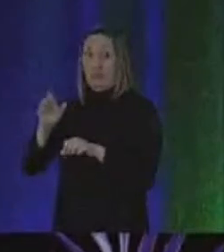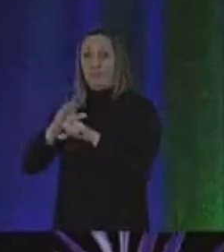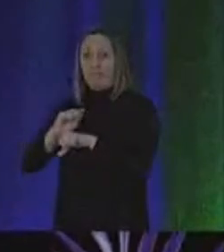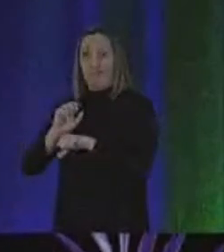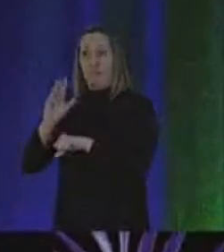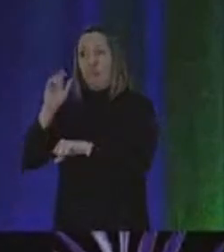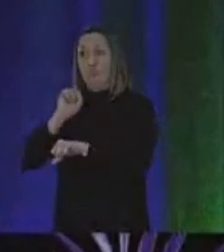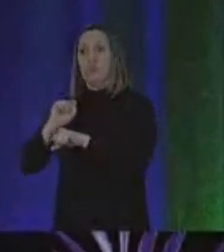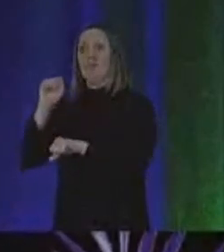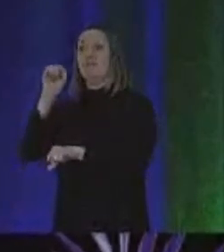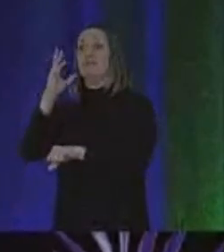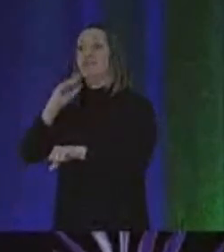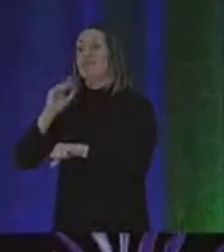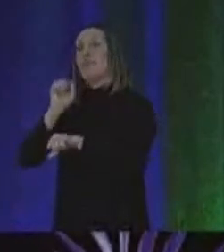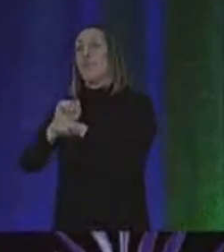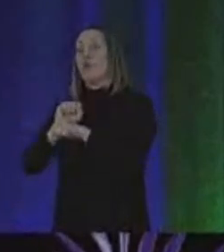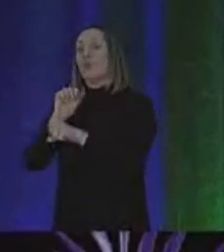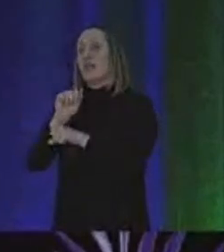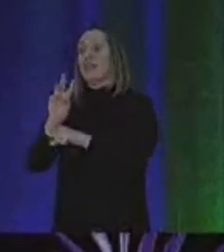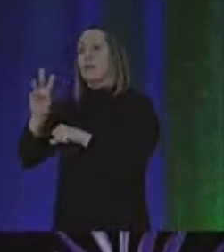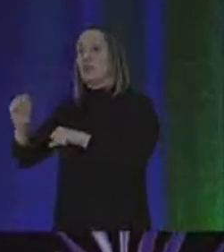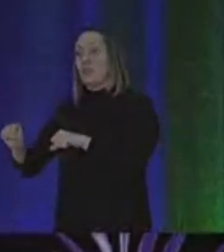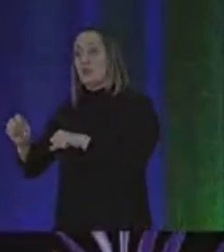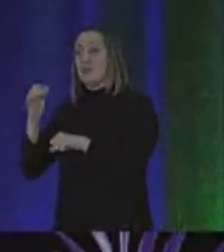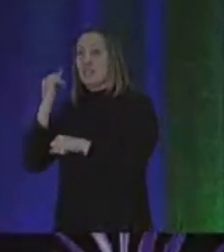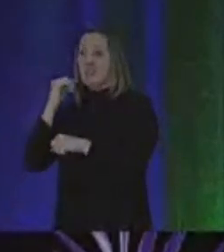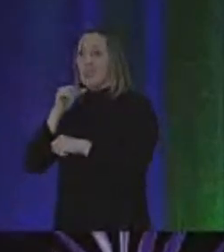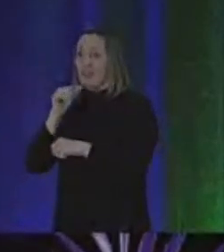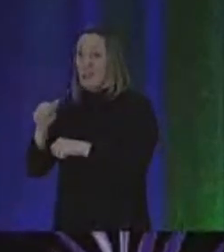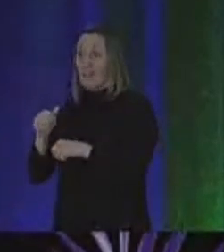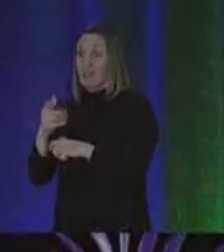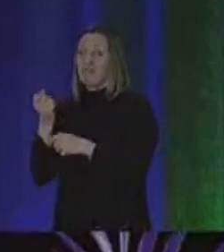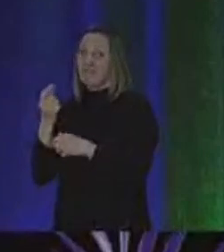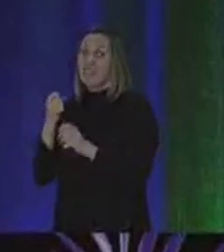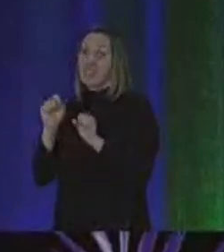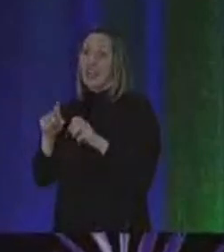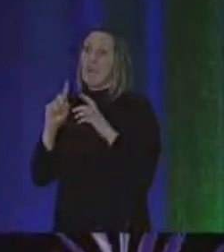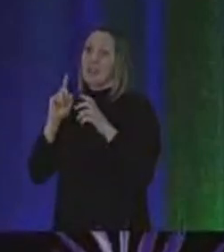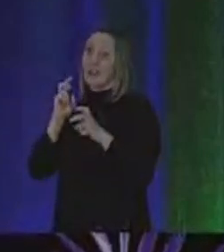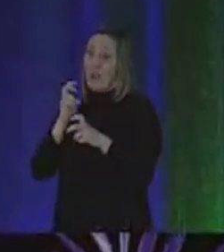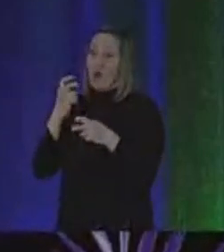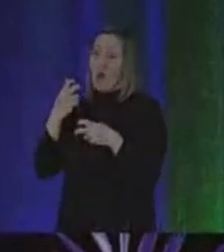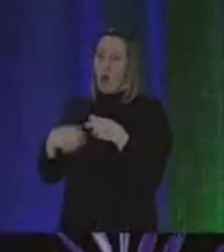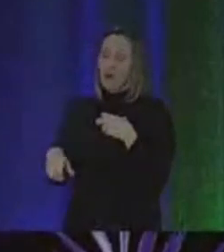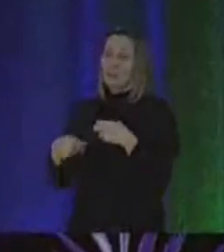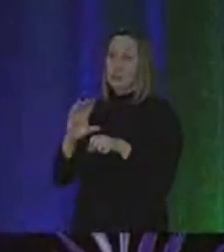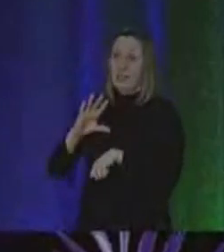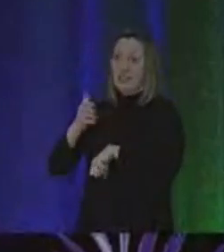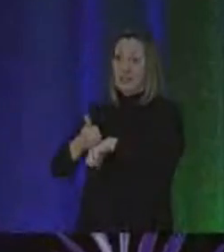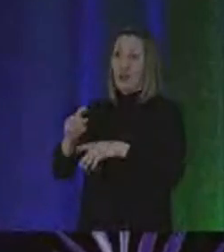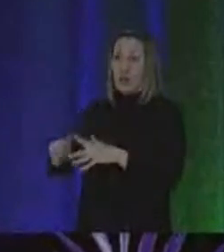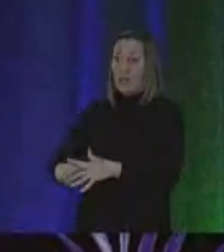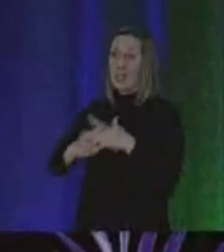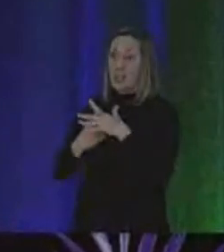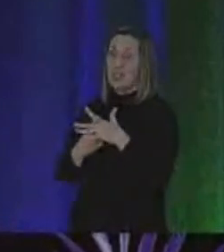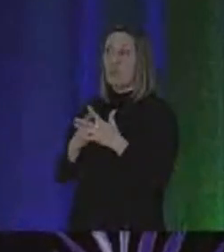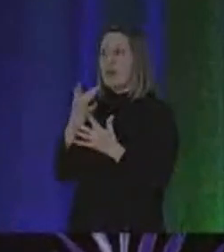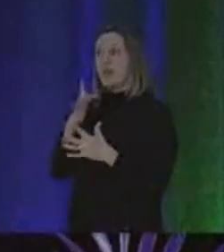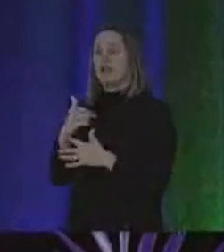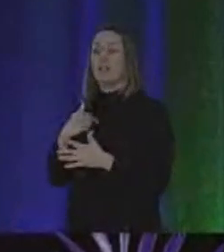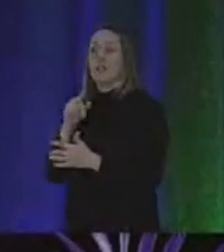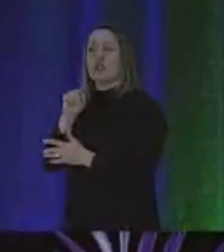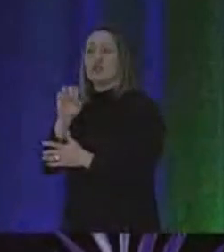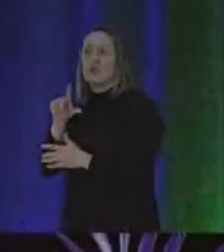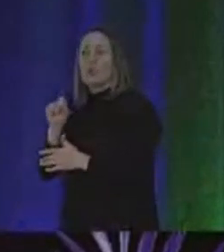haven't even, you know it can be tough to get started with. But fortunately, there are tools and services that make this so much